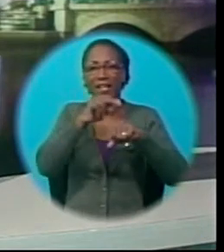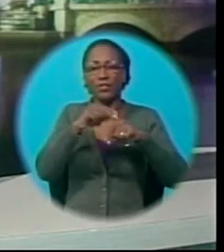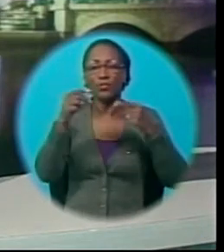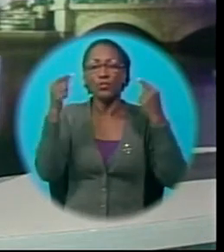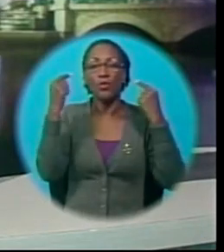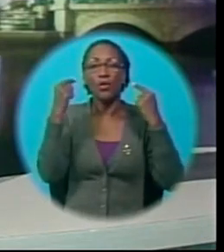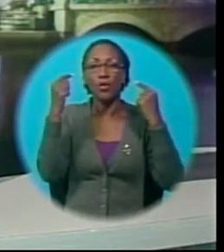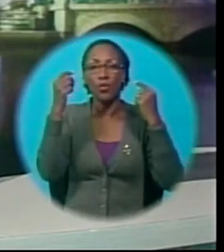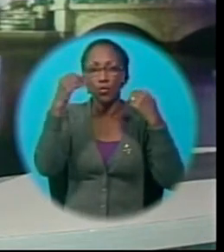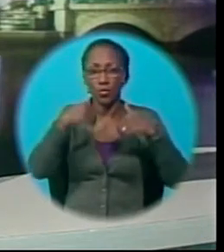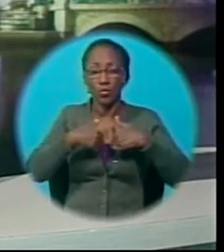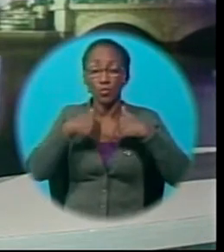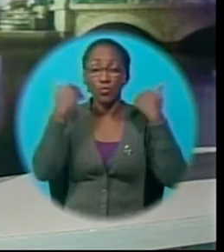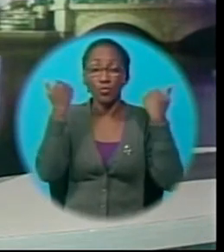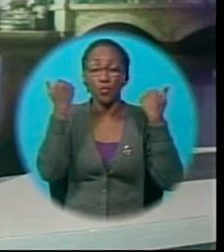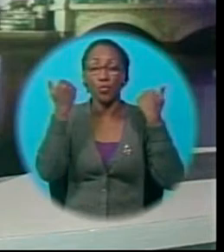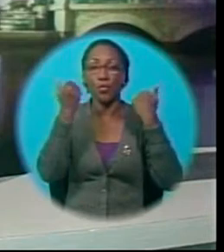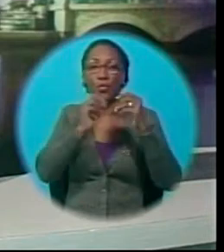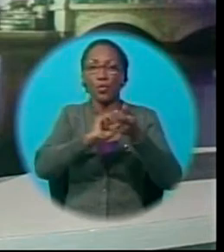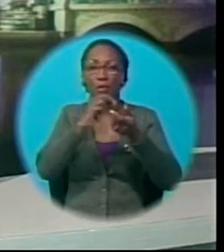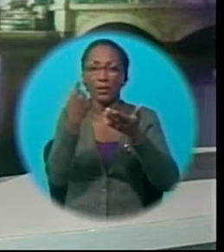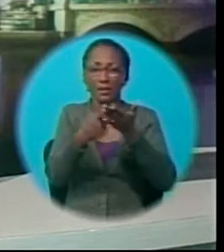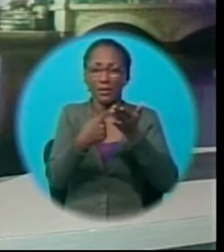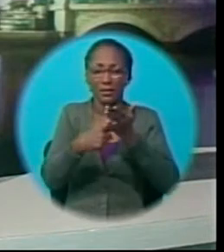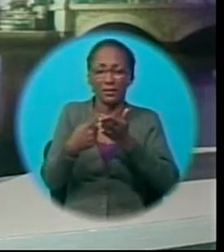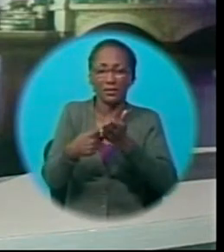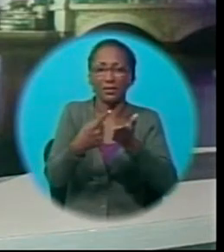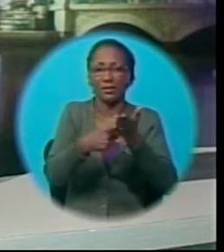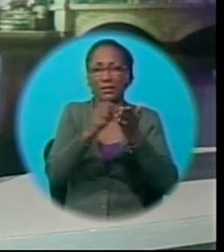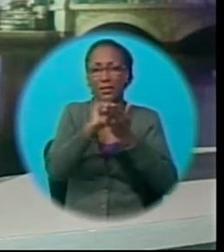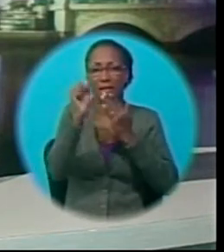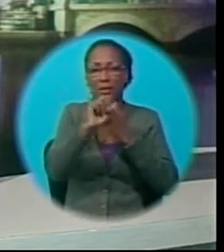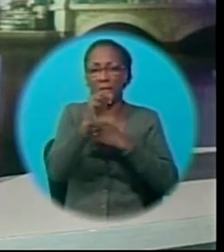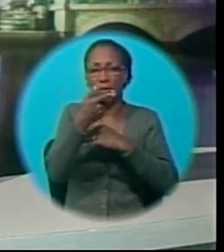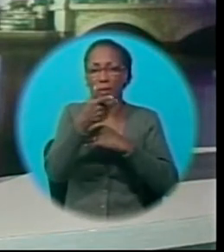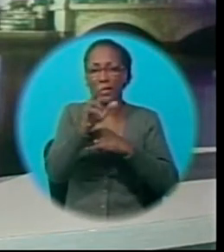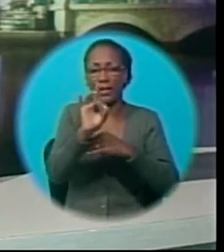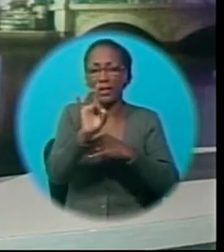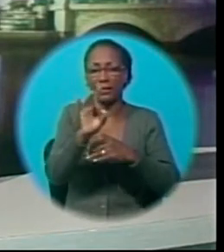for September 28th at the Lloyd Erskine Sandiford Centre.